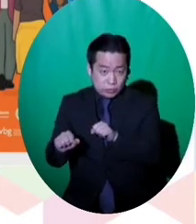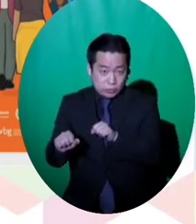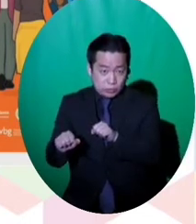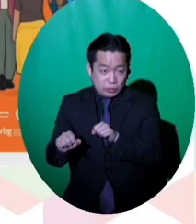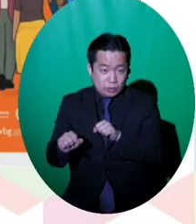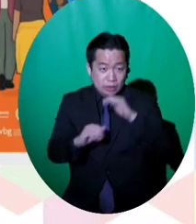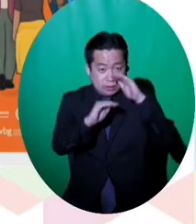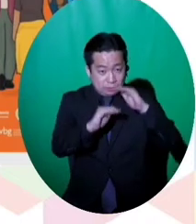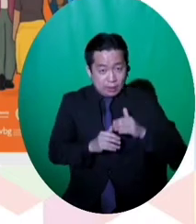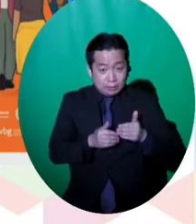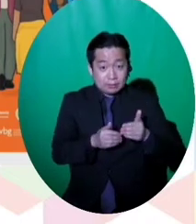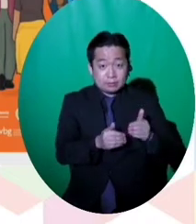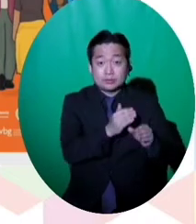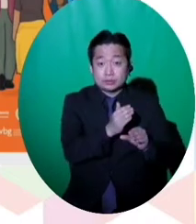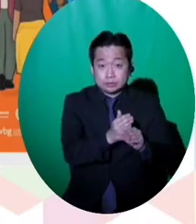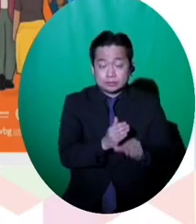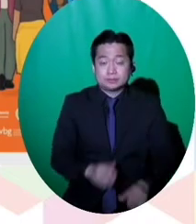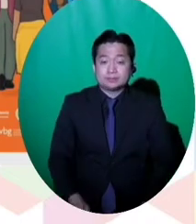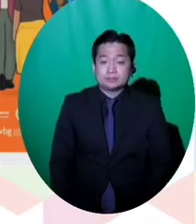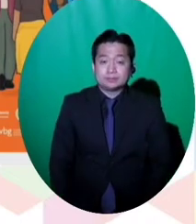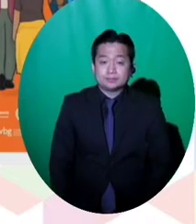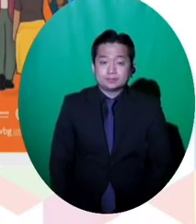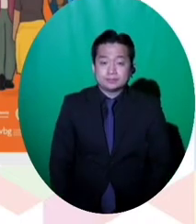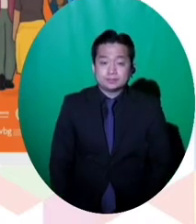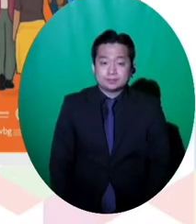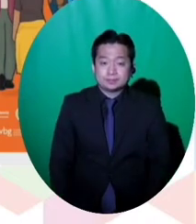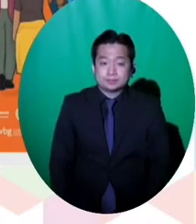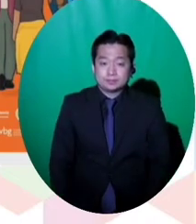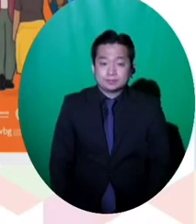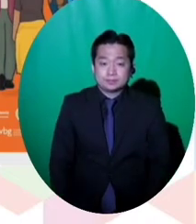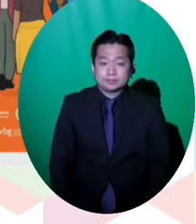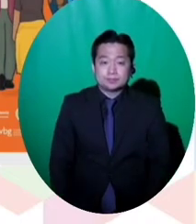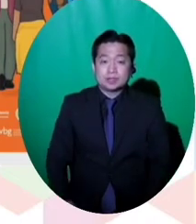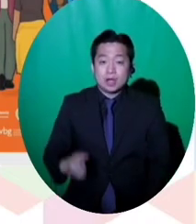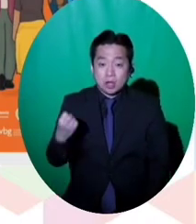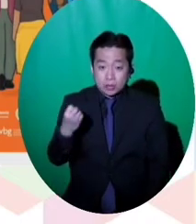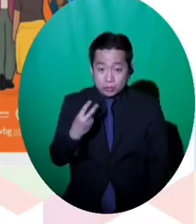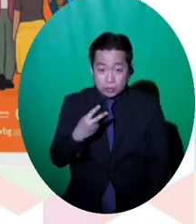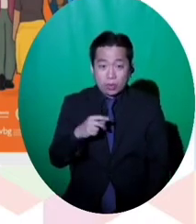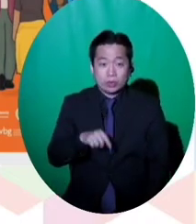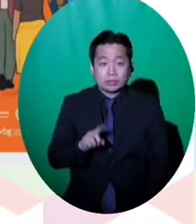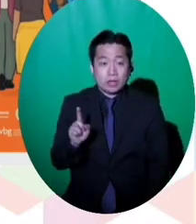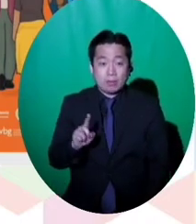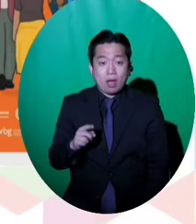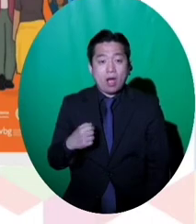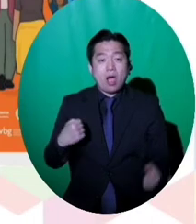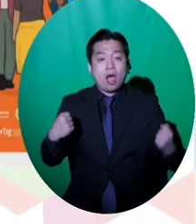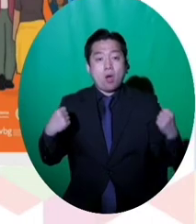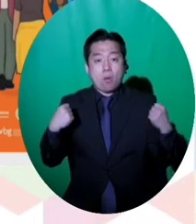called the Wellbeing Economy Alliance. The Scottish economy has kind of stepped forward